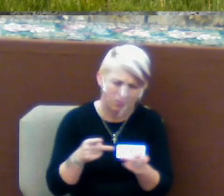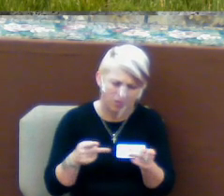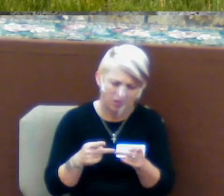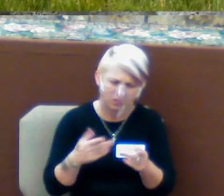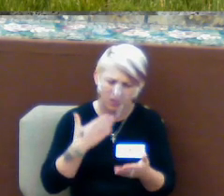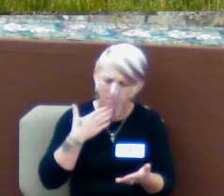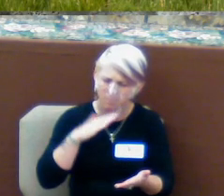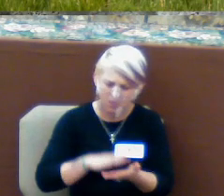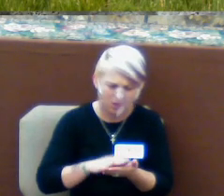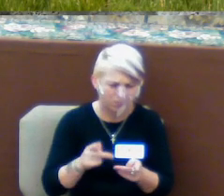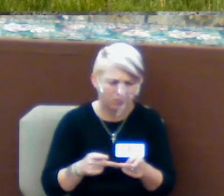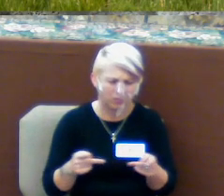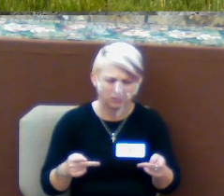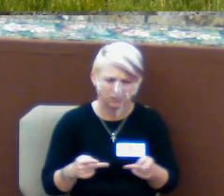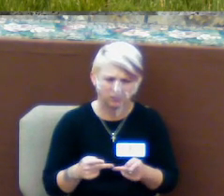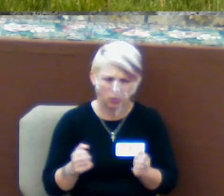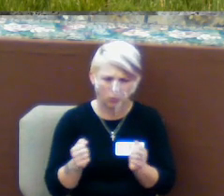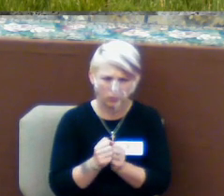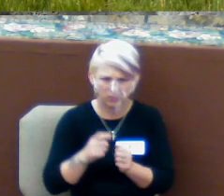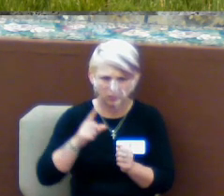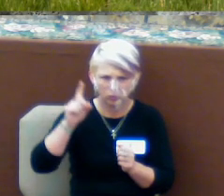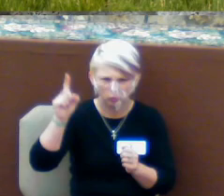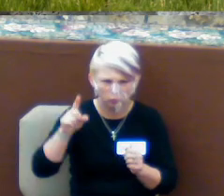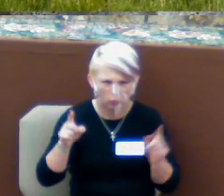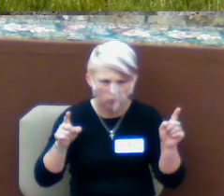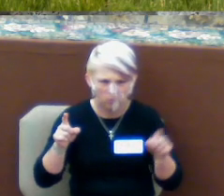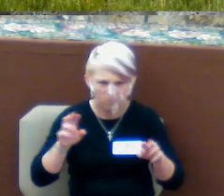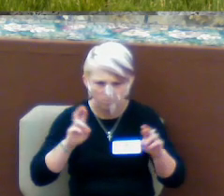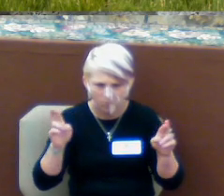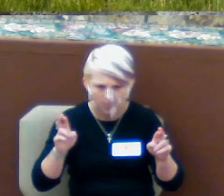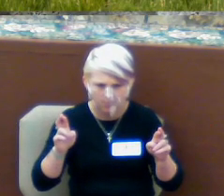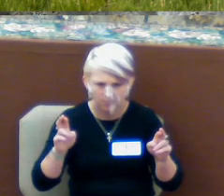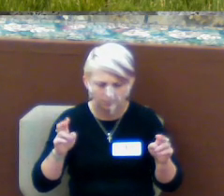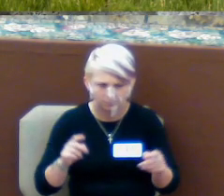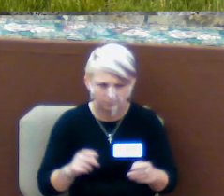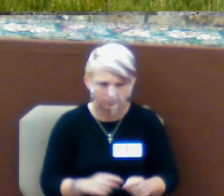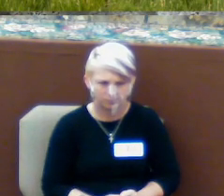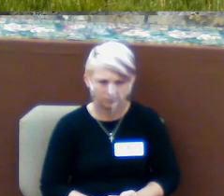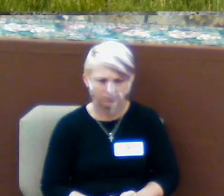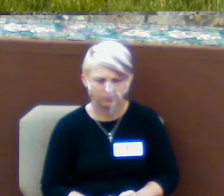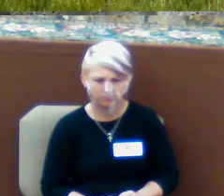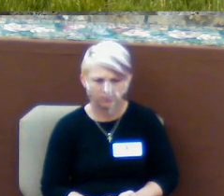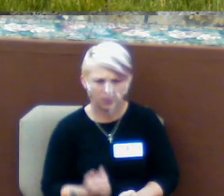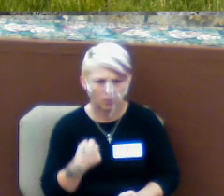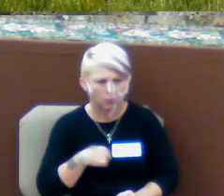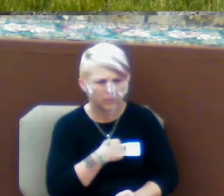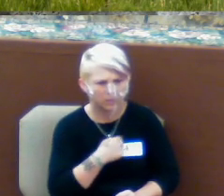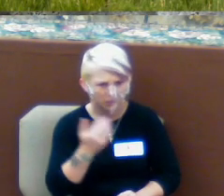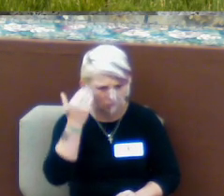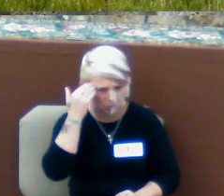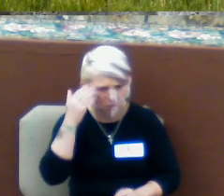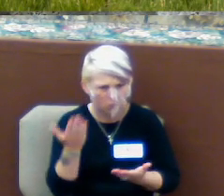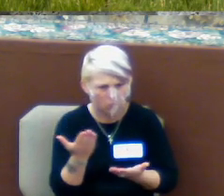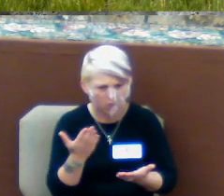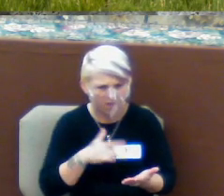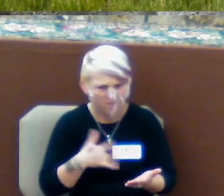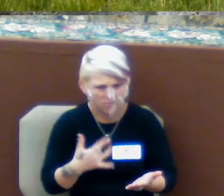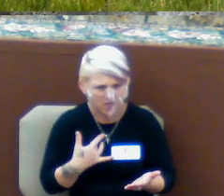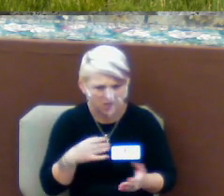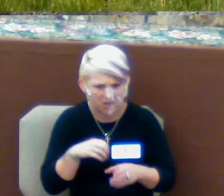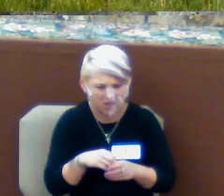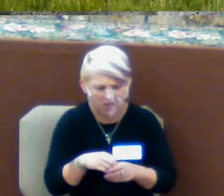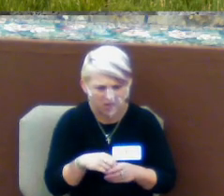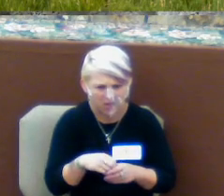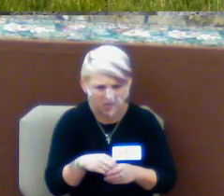very bad place, with a storm ready to hit. We all know what it feels like to be stuck in a